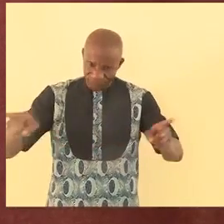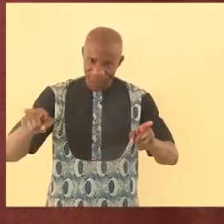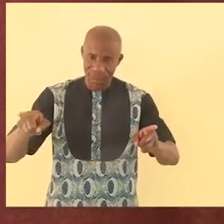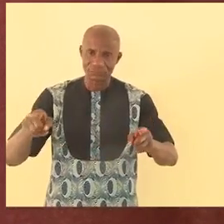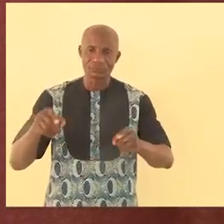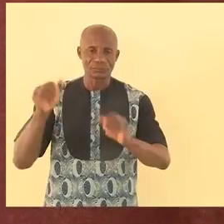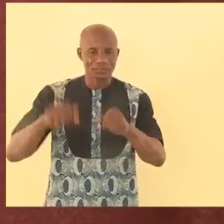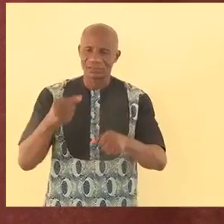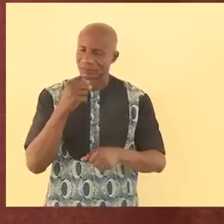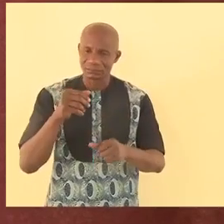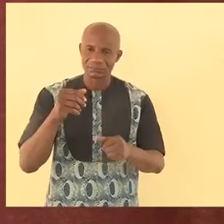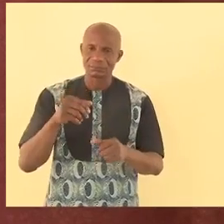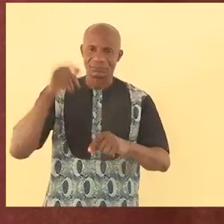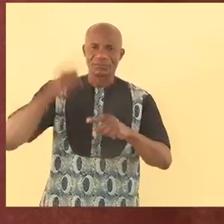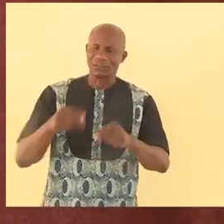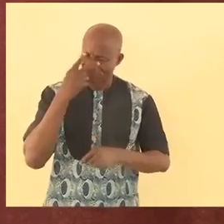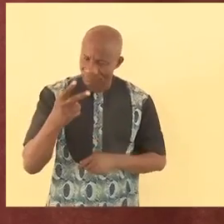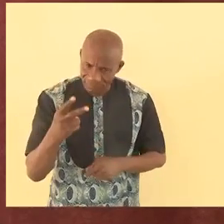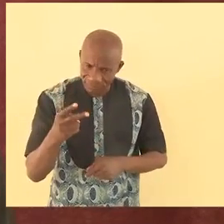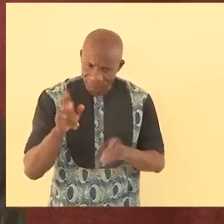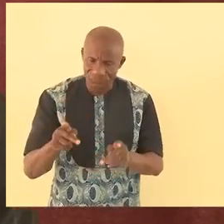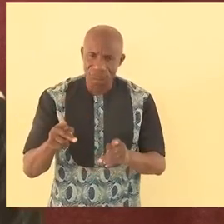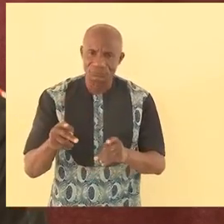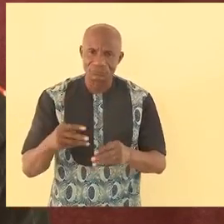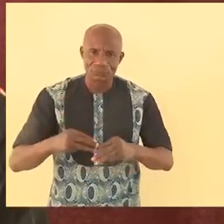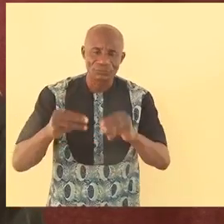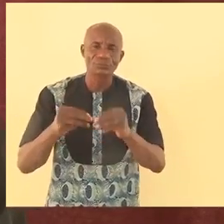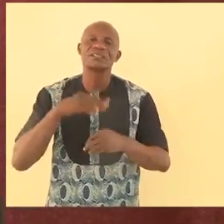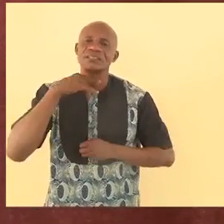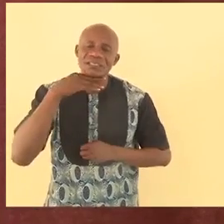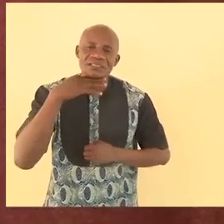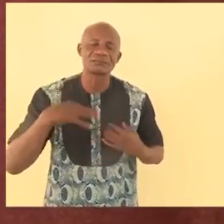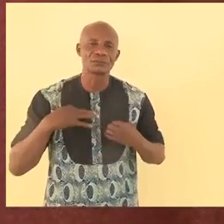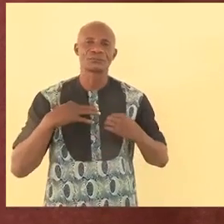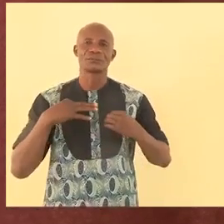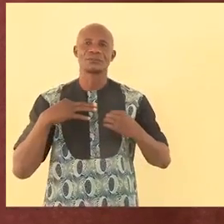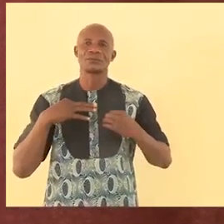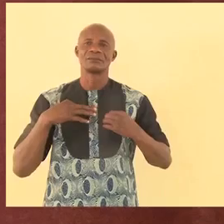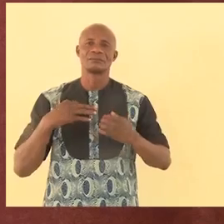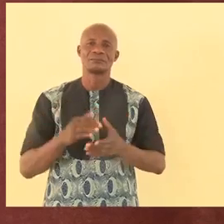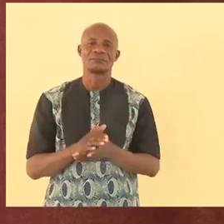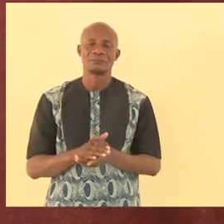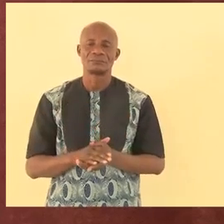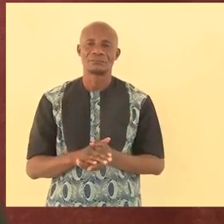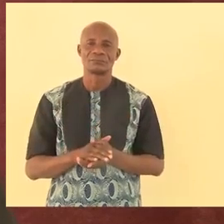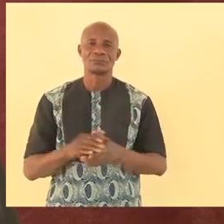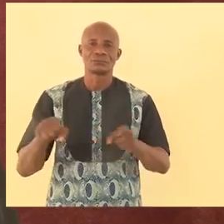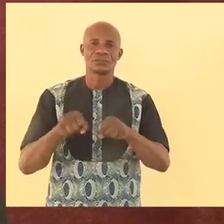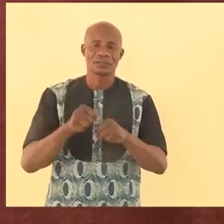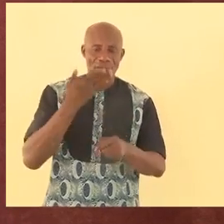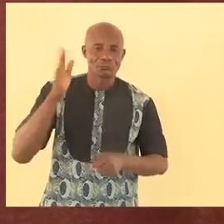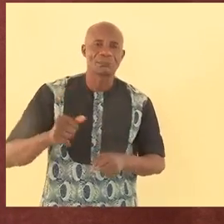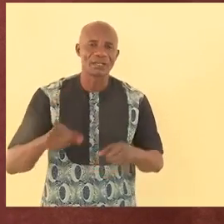differentiate. You cannot see somebody going with tattered rags or dirty uniform and slippers that are eaten